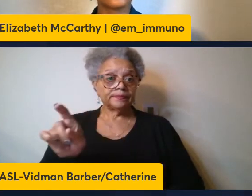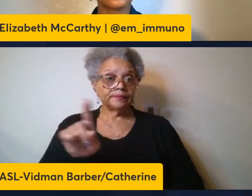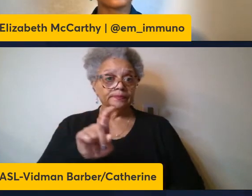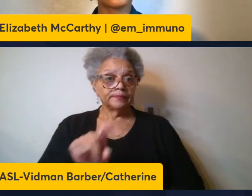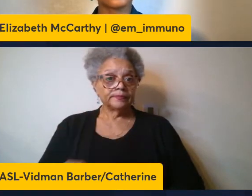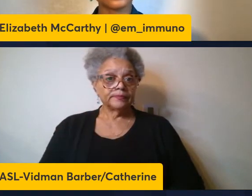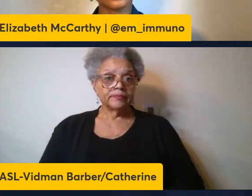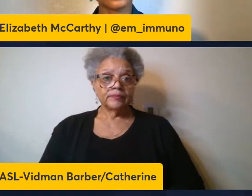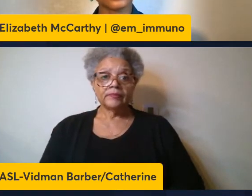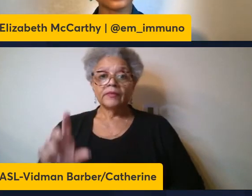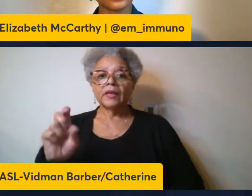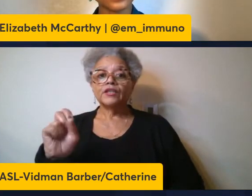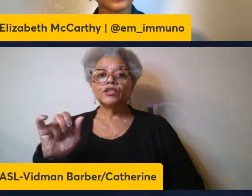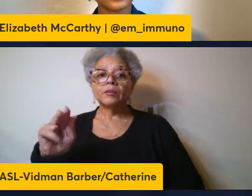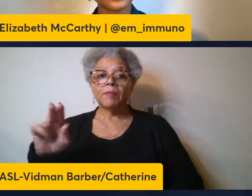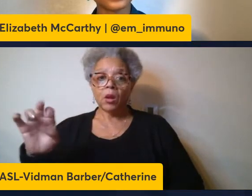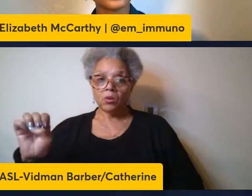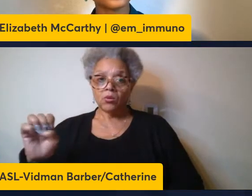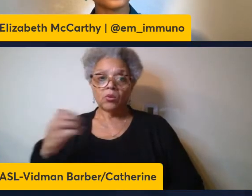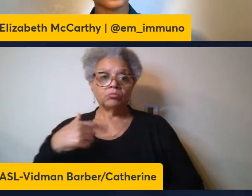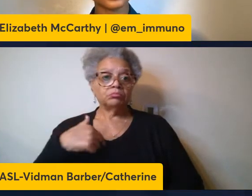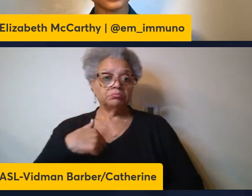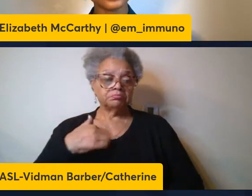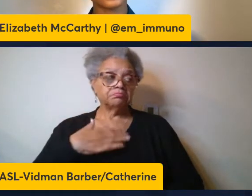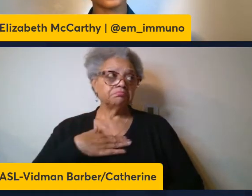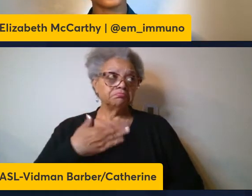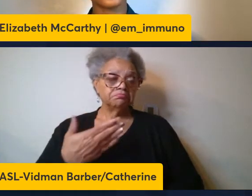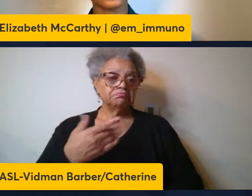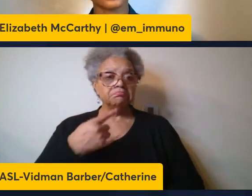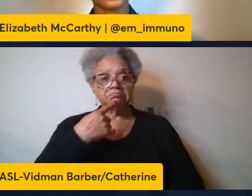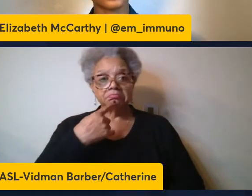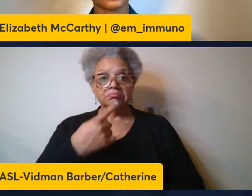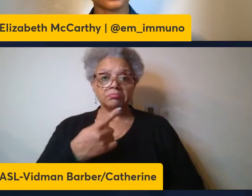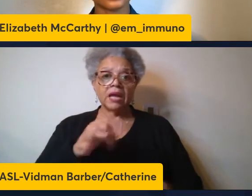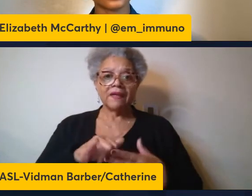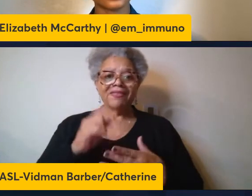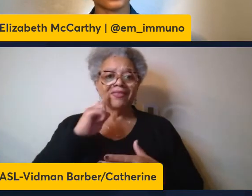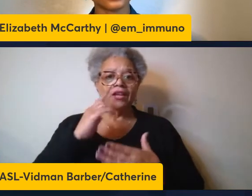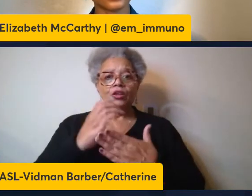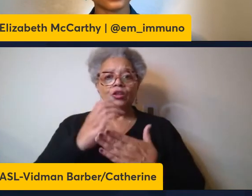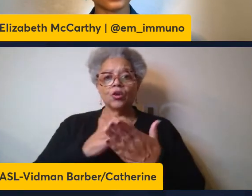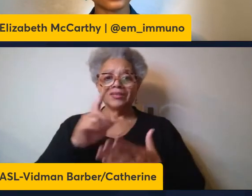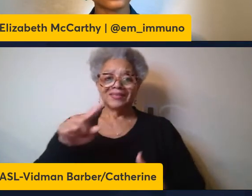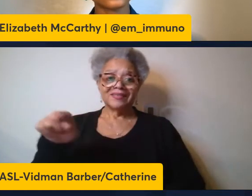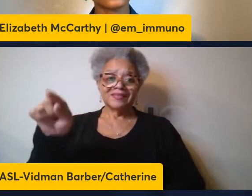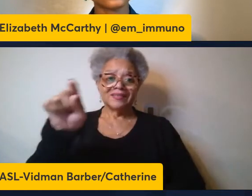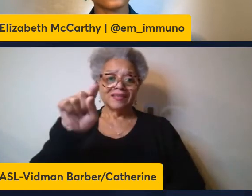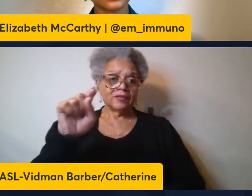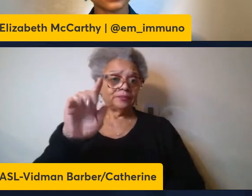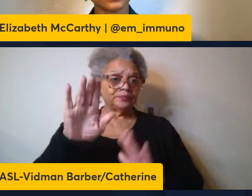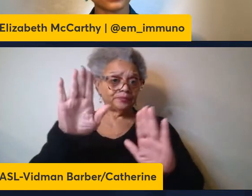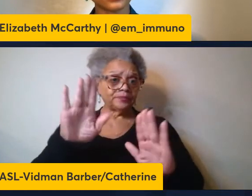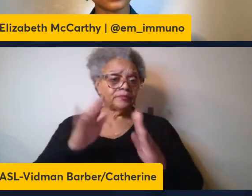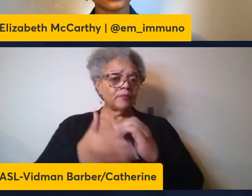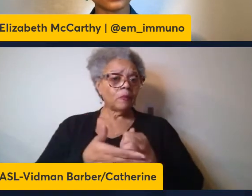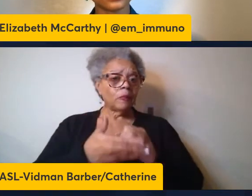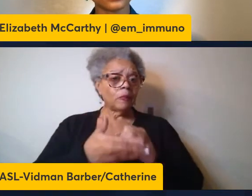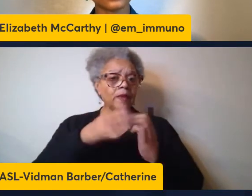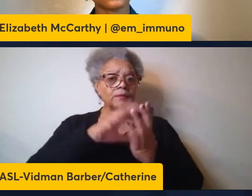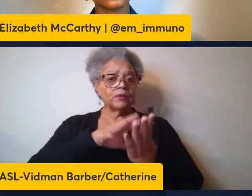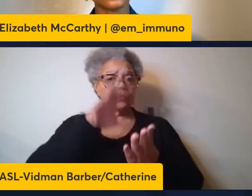I would probably say, I think the courses that are out there are really great and they can really help you learn the sort